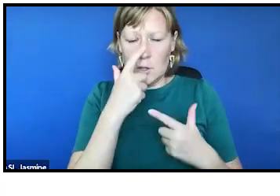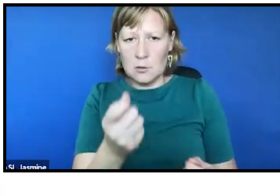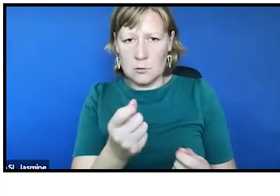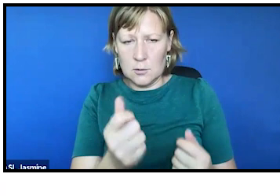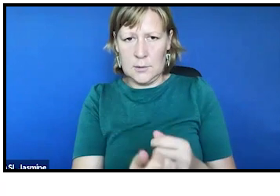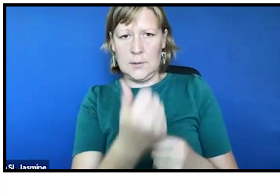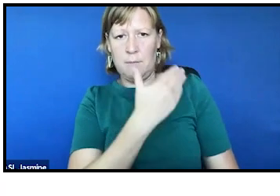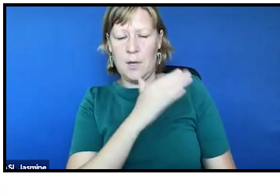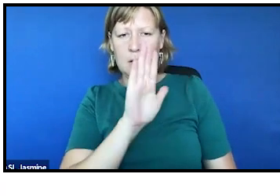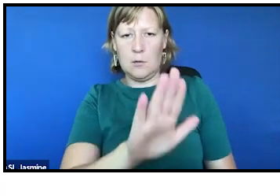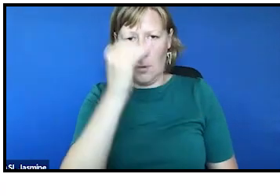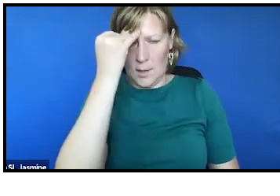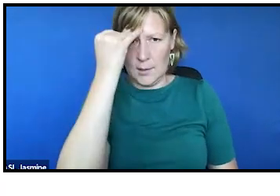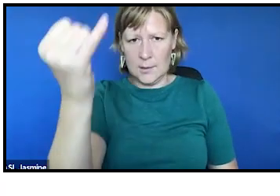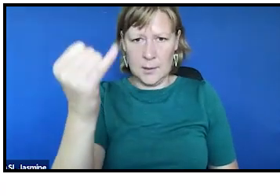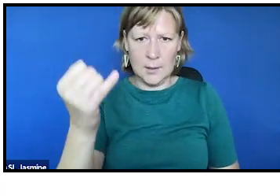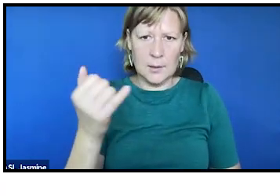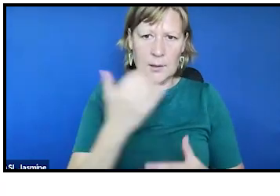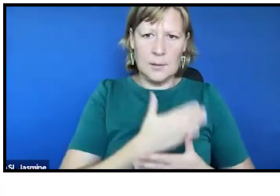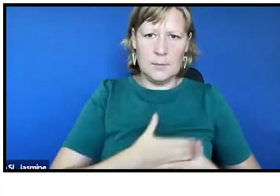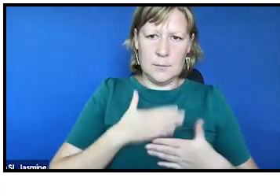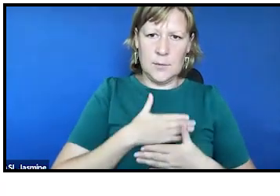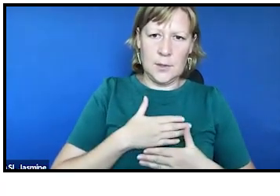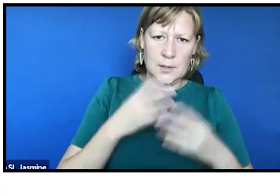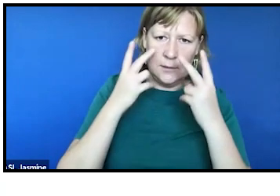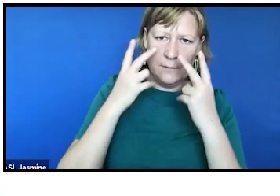for Presenters page.